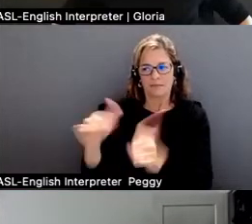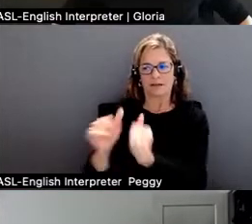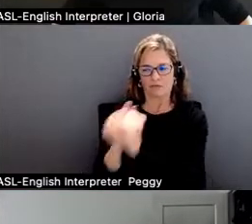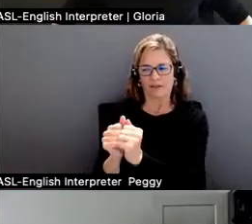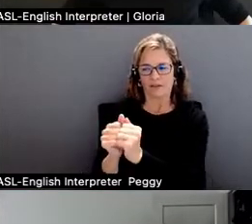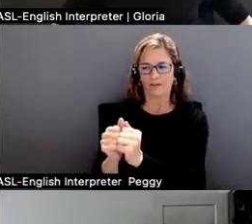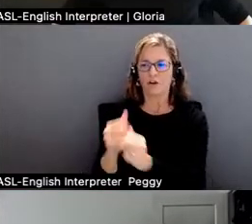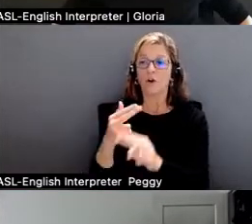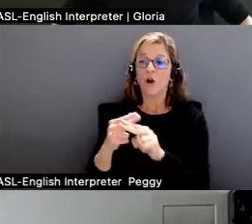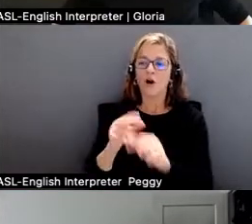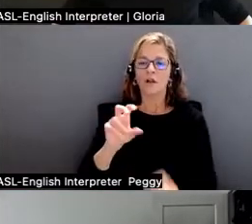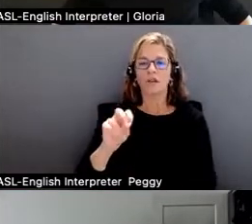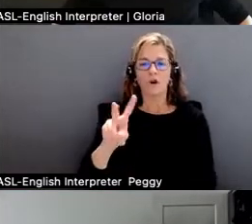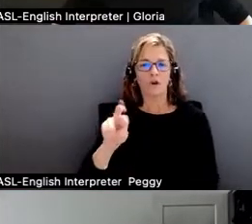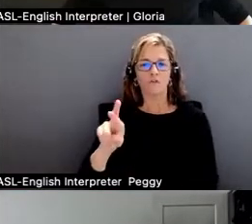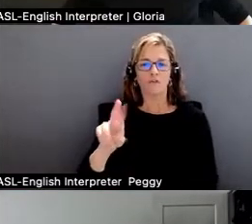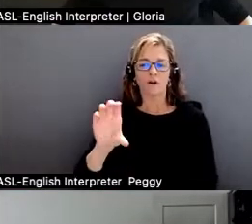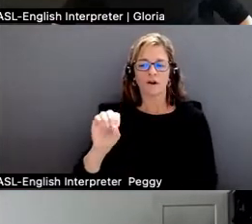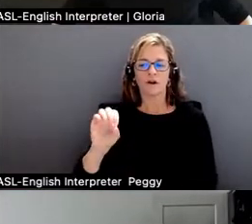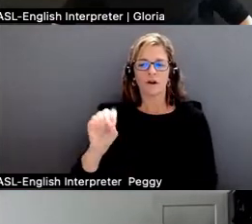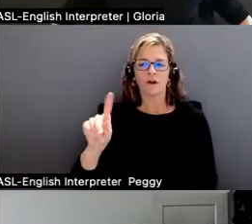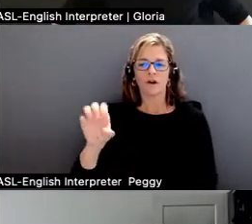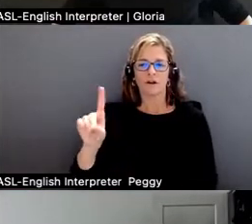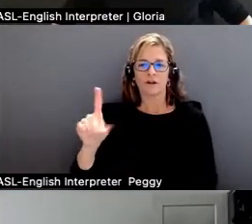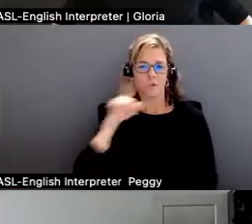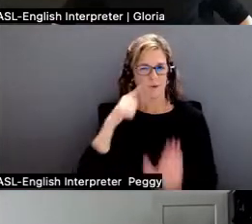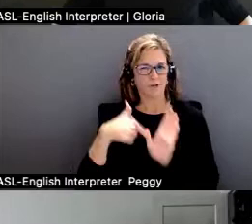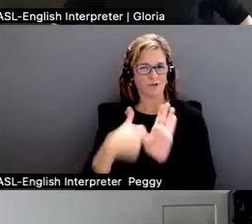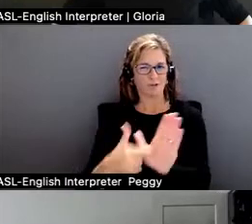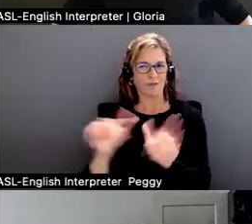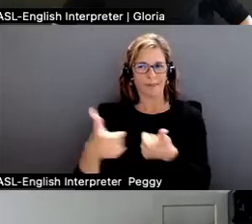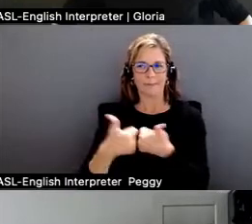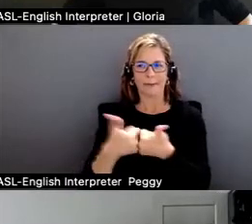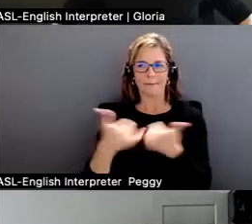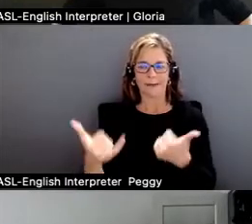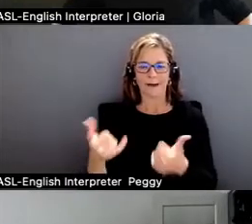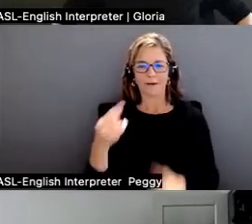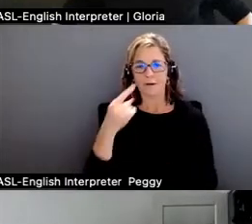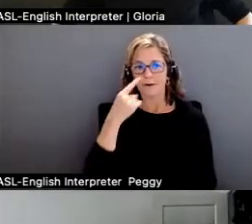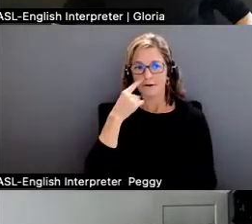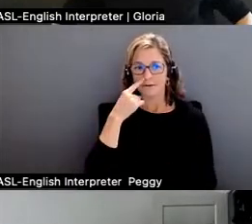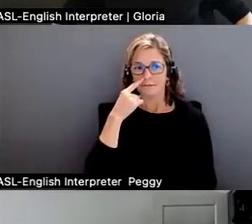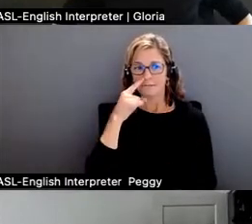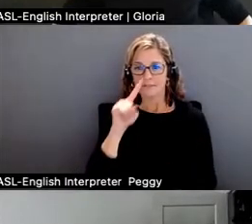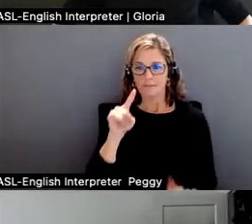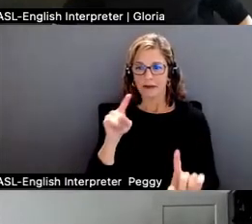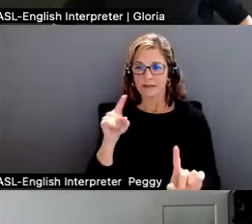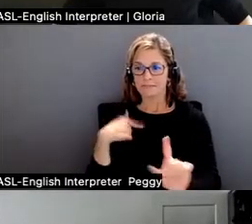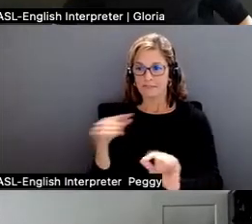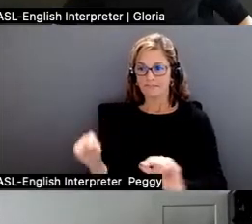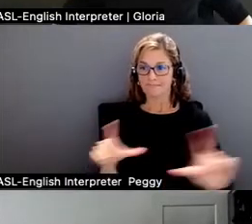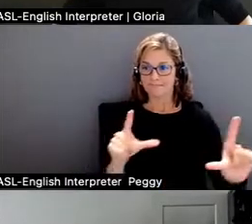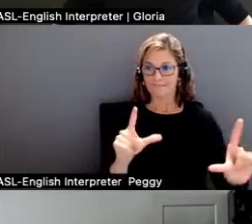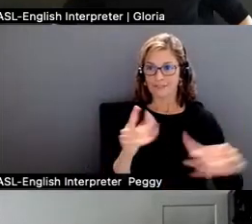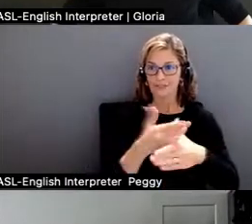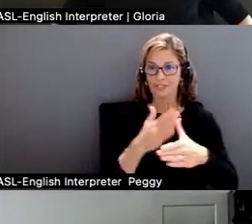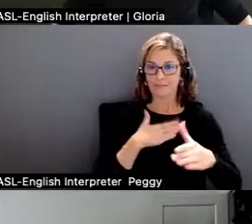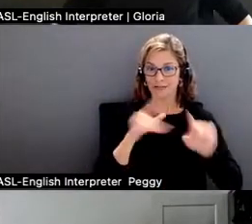about now. So I'm going to ask Tracy if I can please have you minimize that PowerPoint, and I'll share my screen.